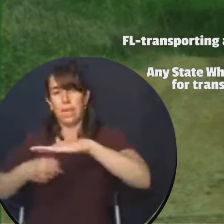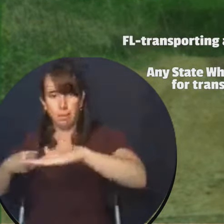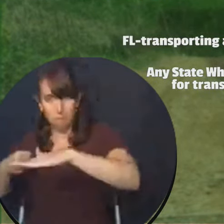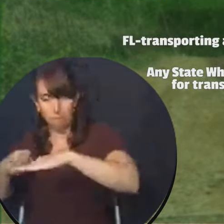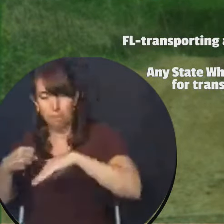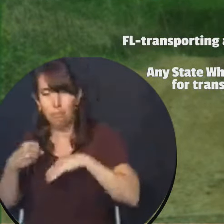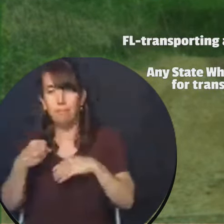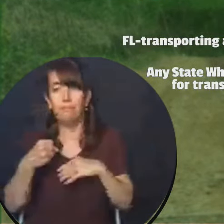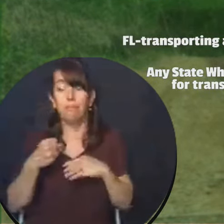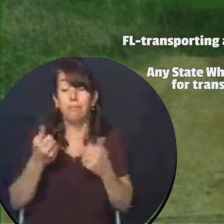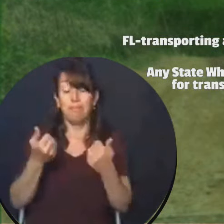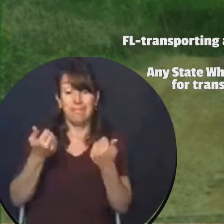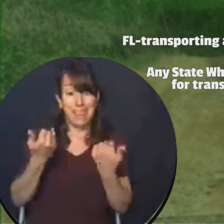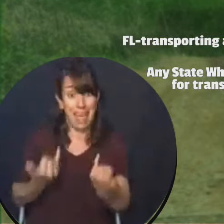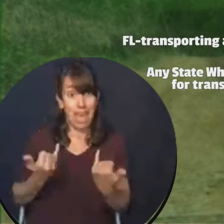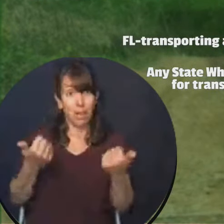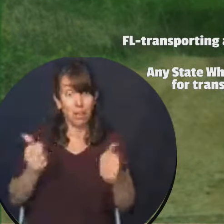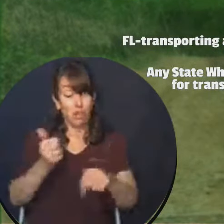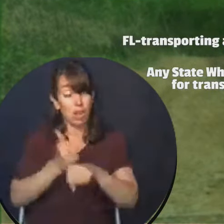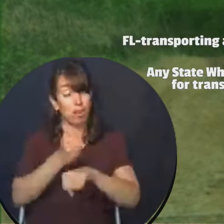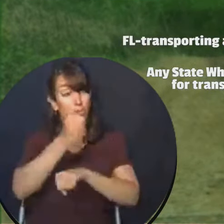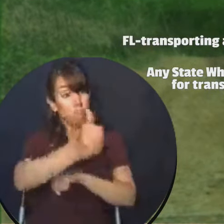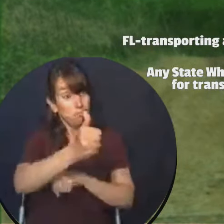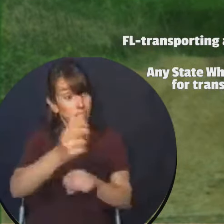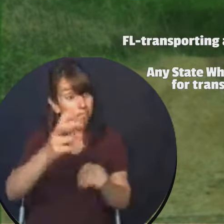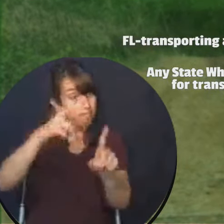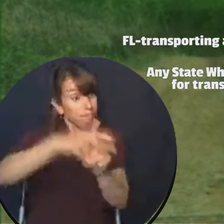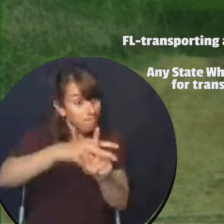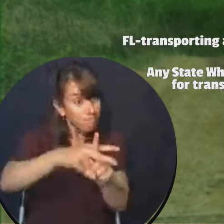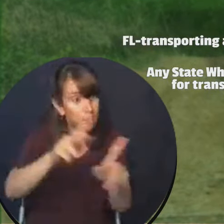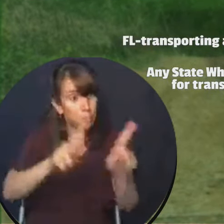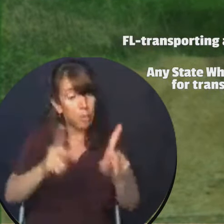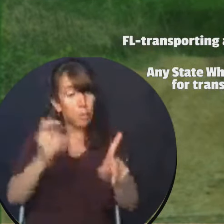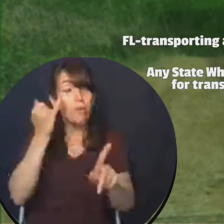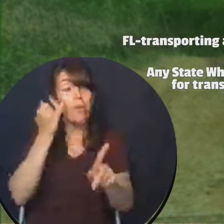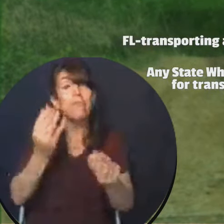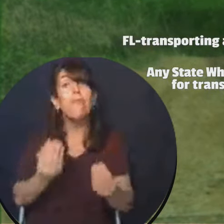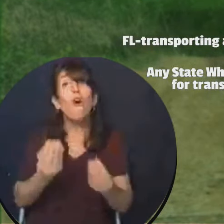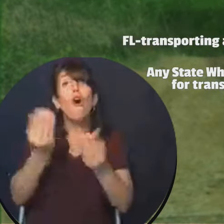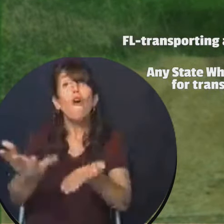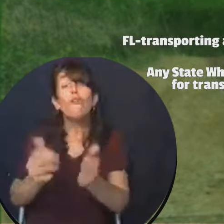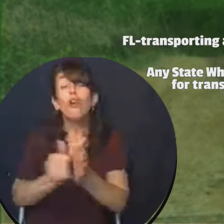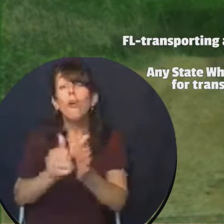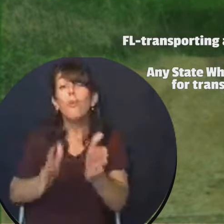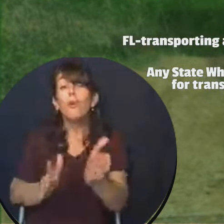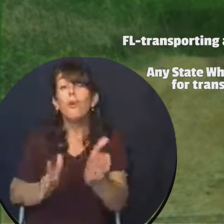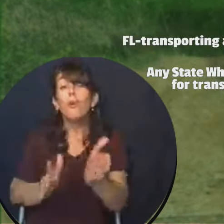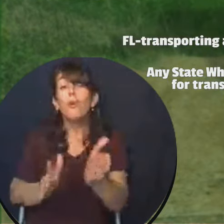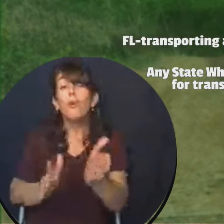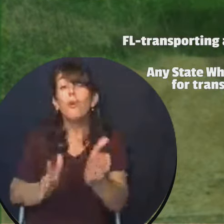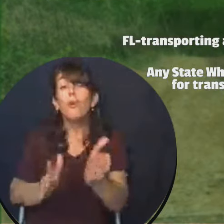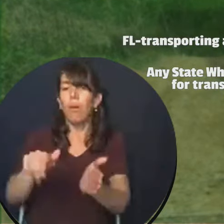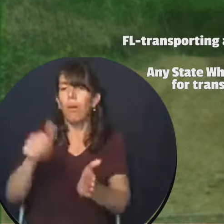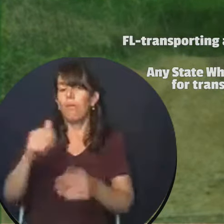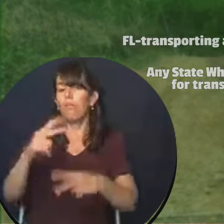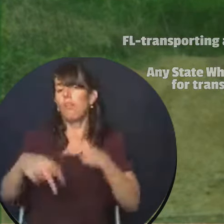people for giving people abortion pills or other kinds of medicine. Next slide, Jen.